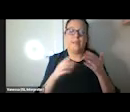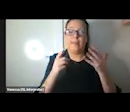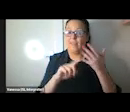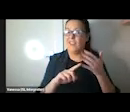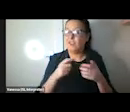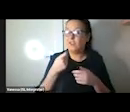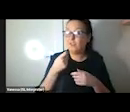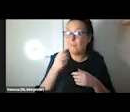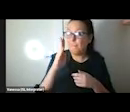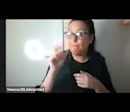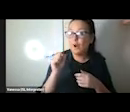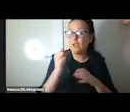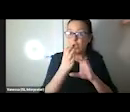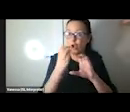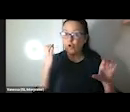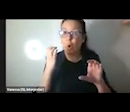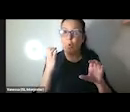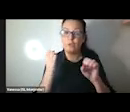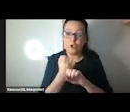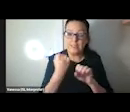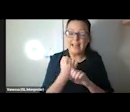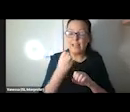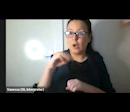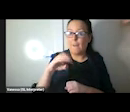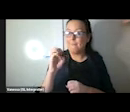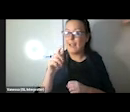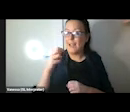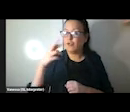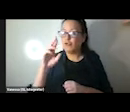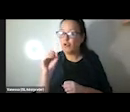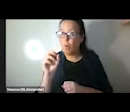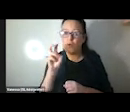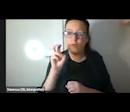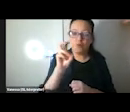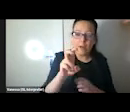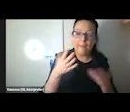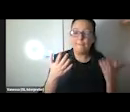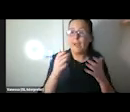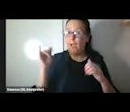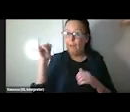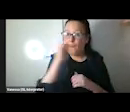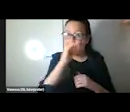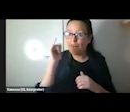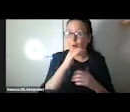bus stations, coaches, metros, airports, ports, even cable cars are covered.